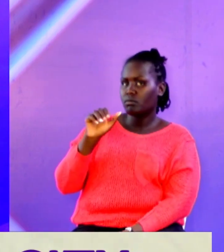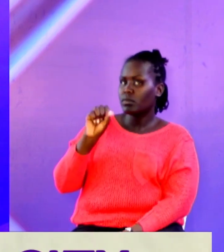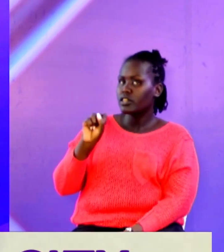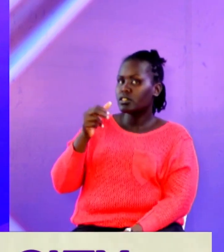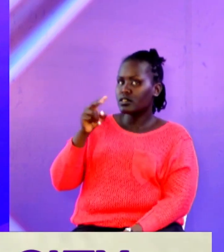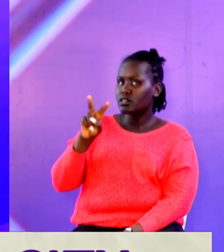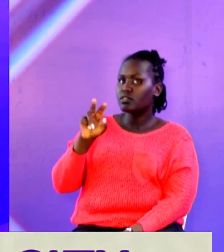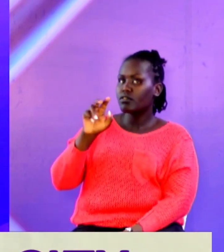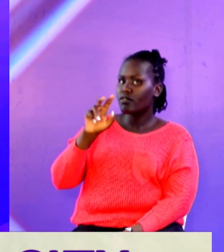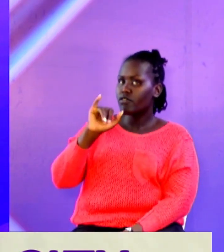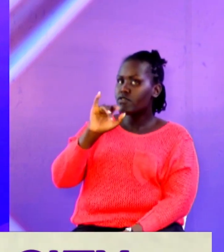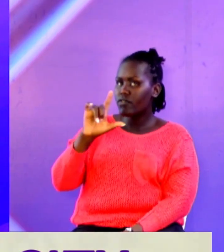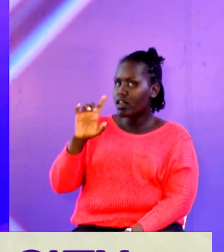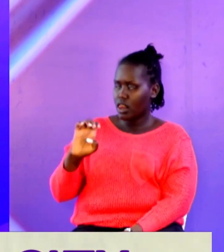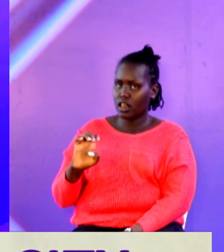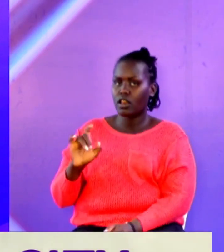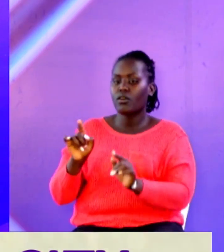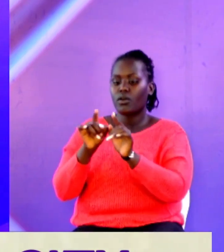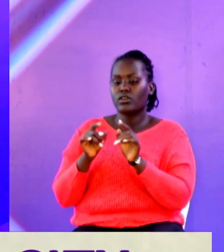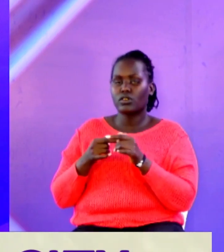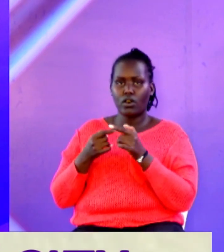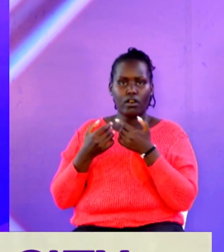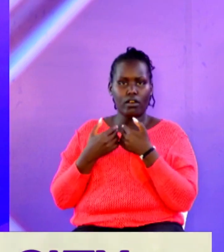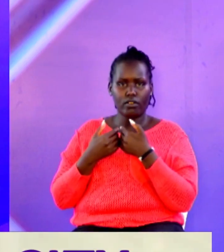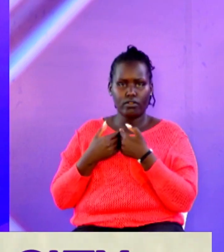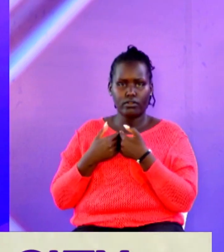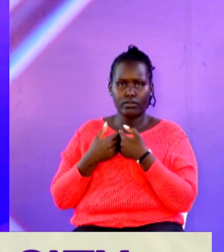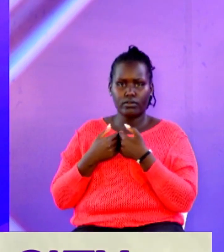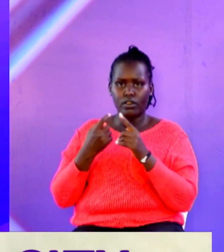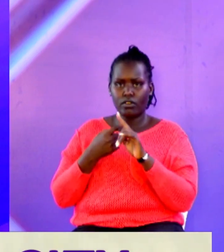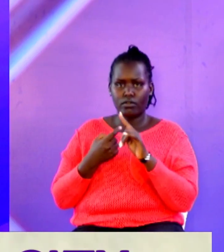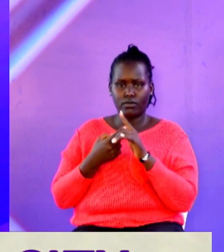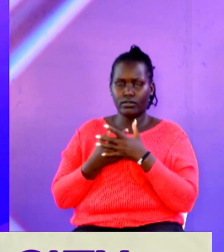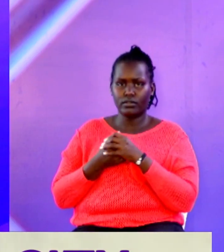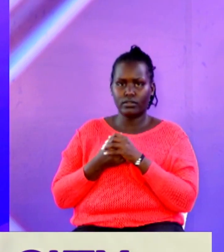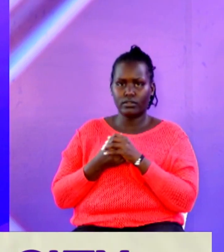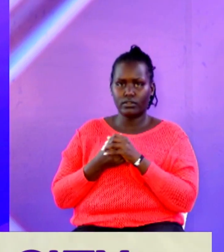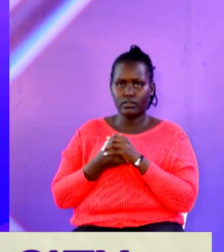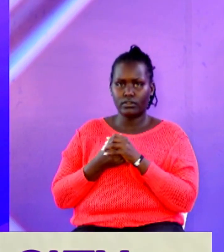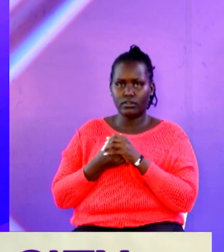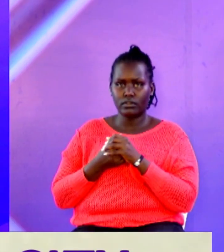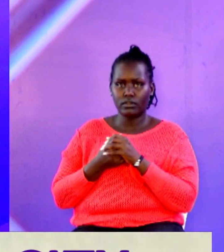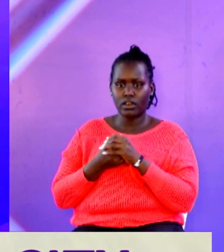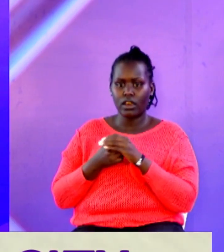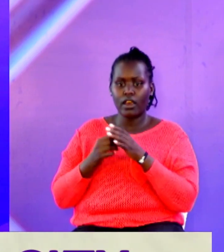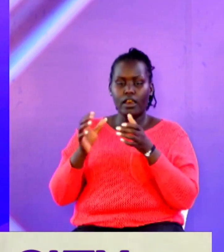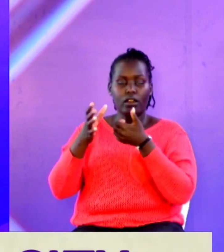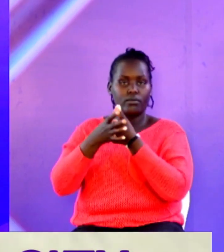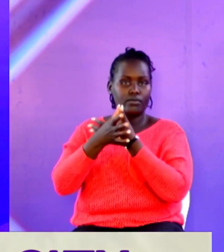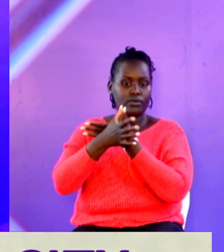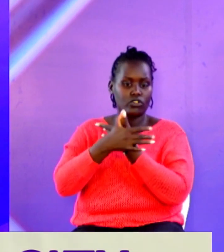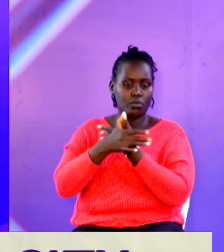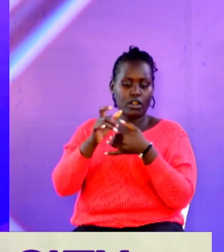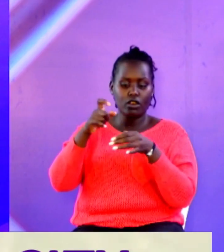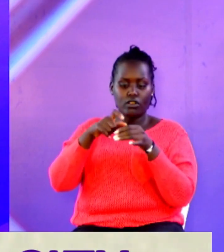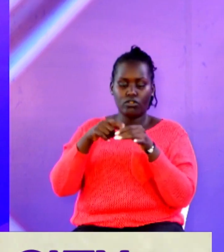Valencia in a £29 million deal. We have Ugo Ekitike from Eintracht Frankfurt, that is in Germany, and is